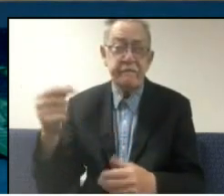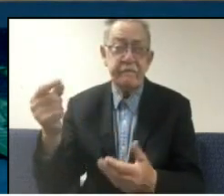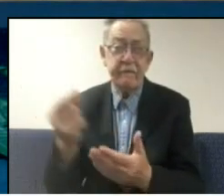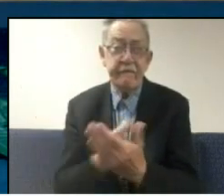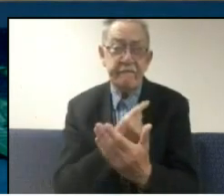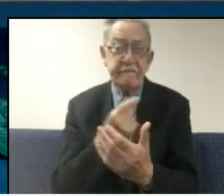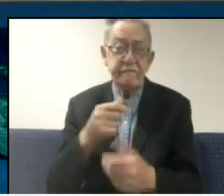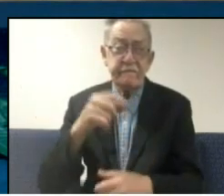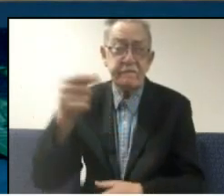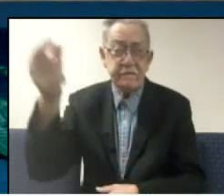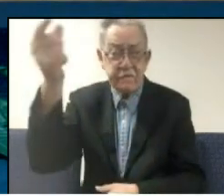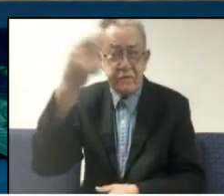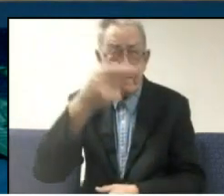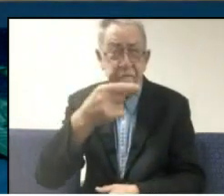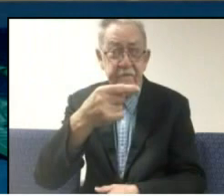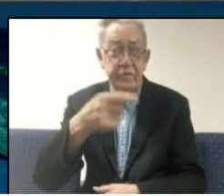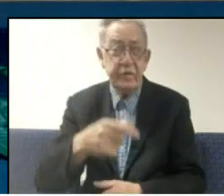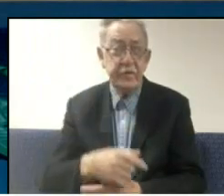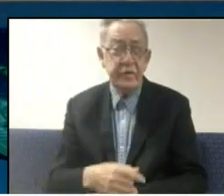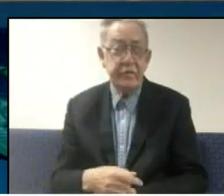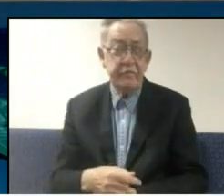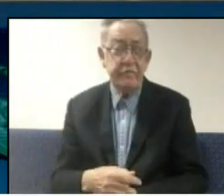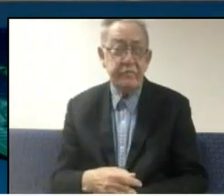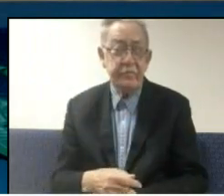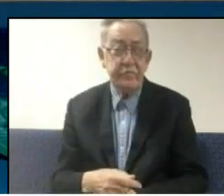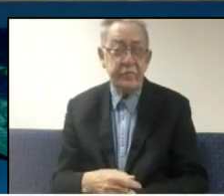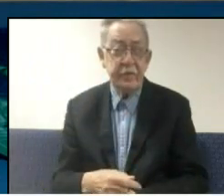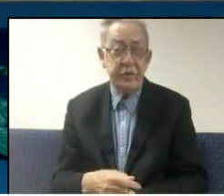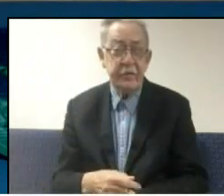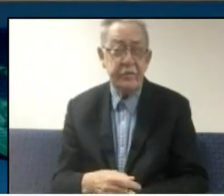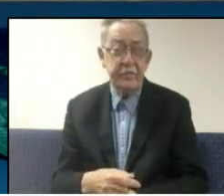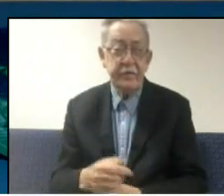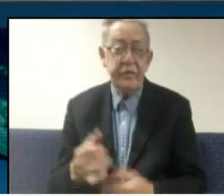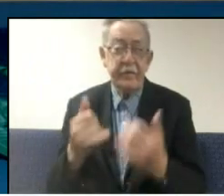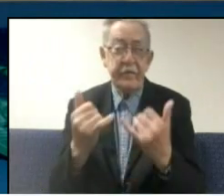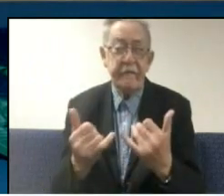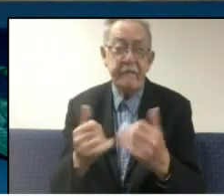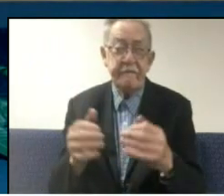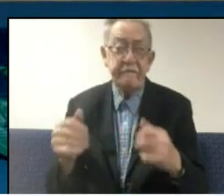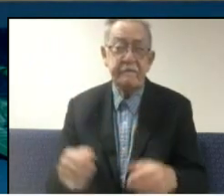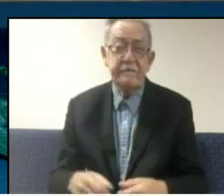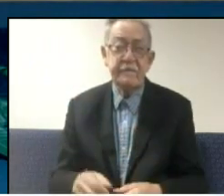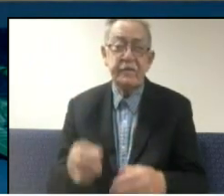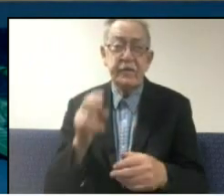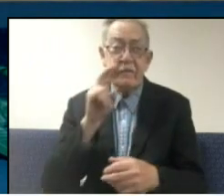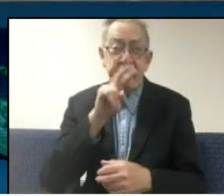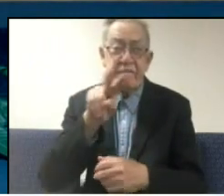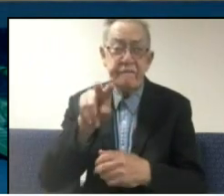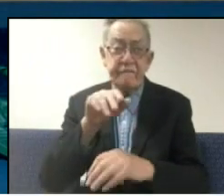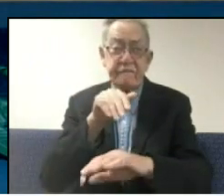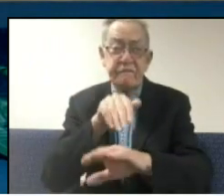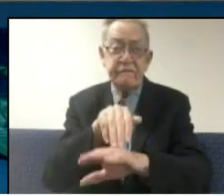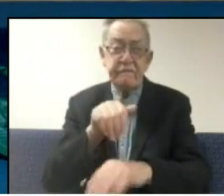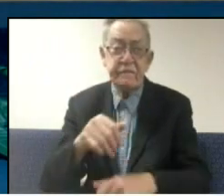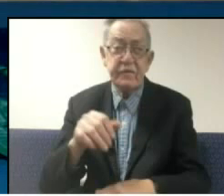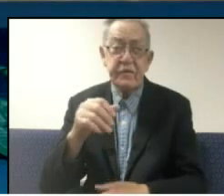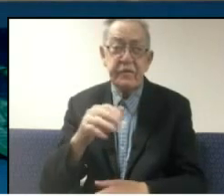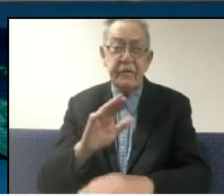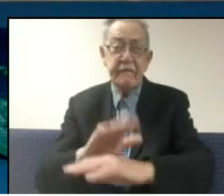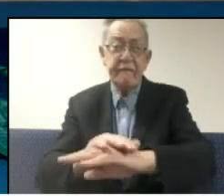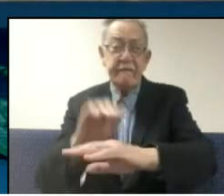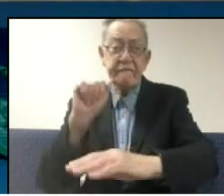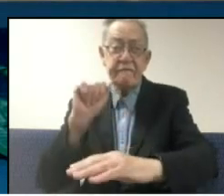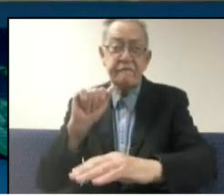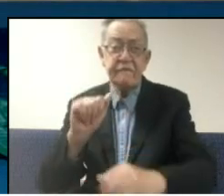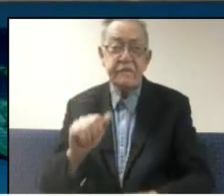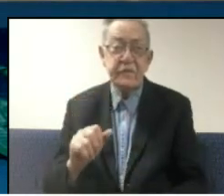Paul began that in the very first part of Galatians. But today we want to look at the